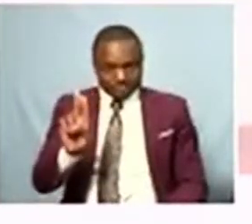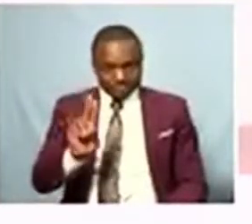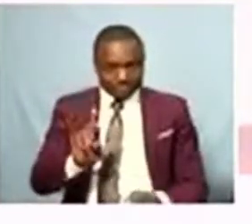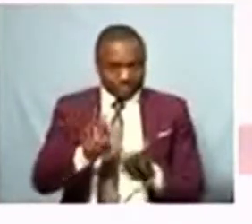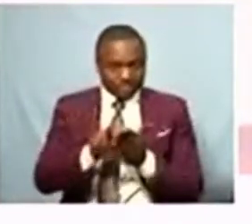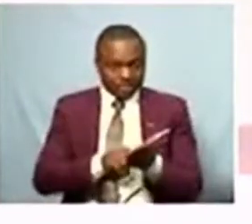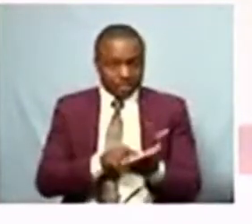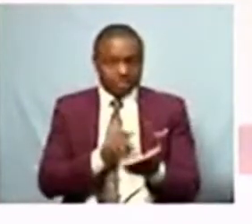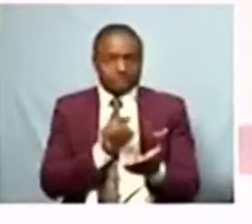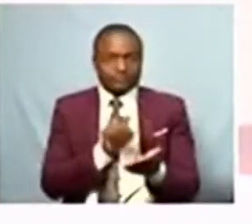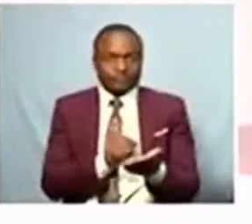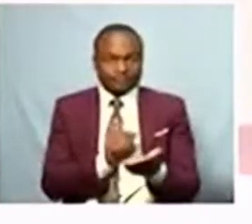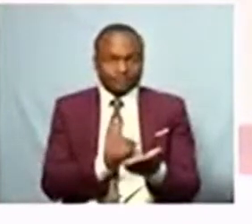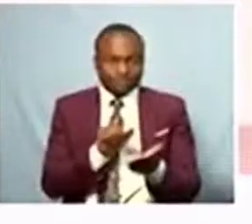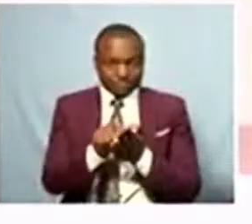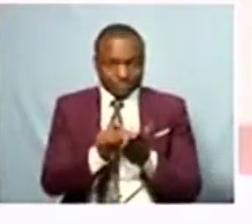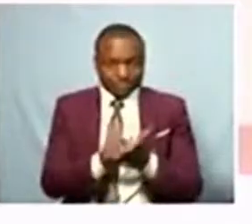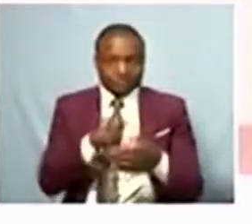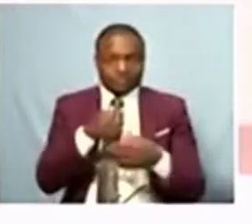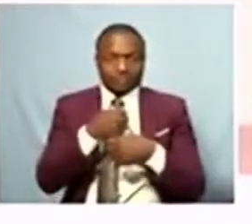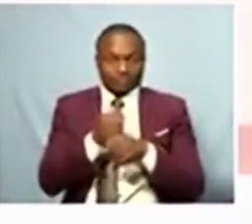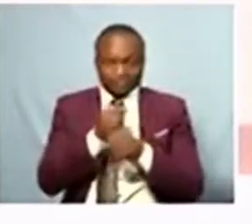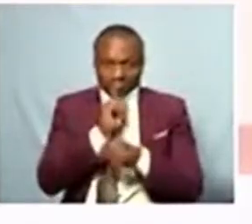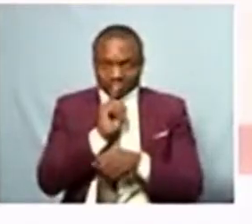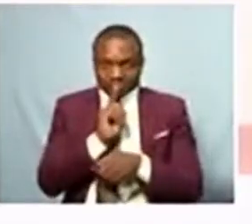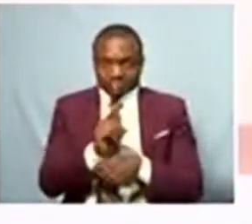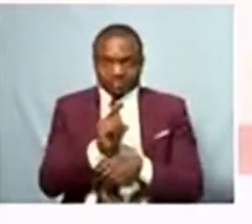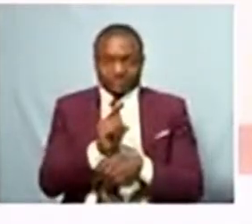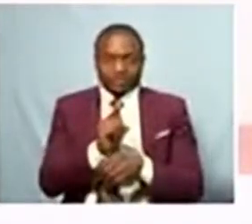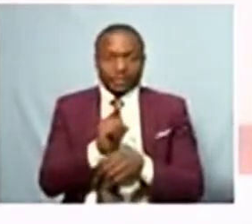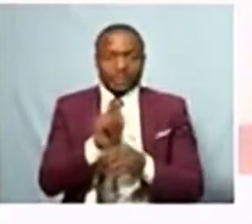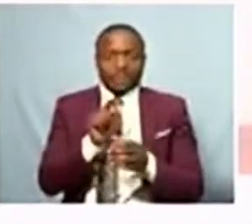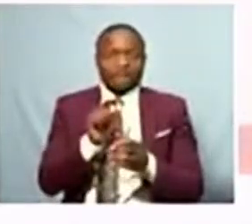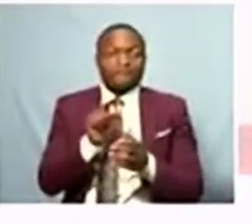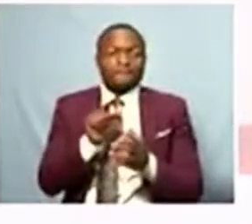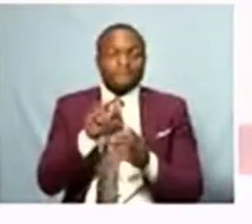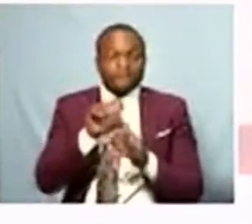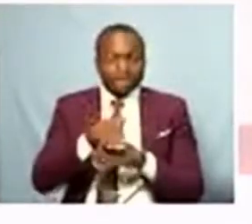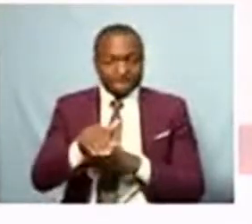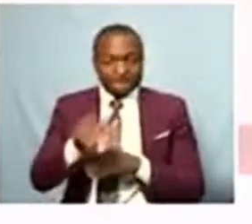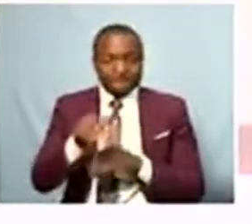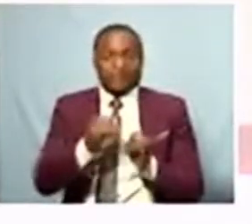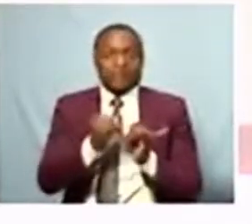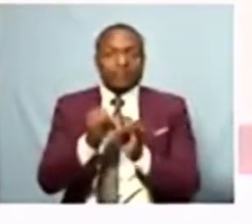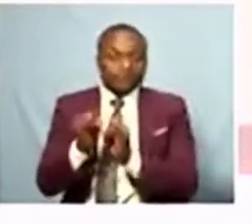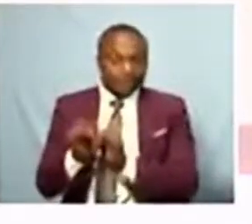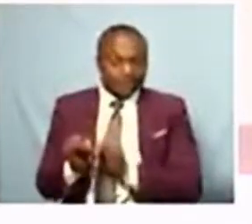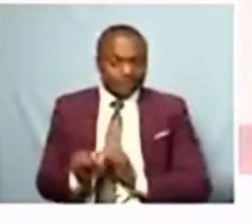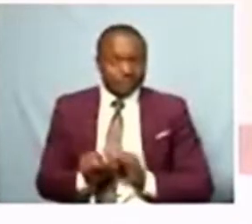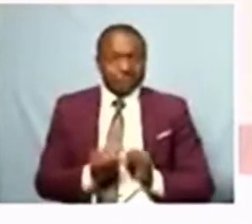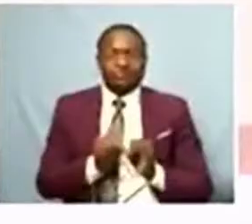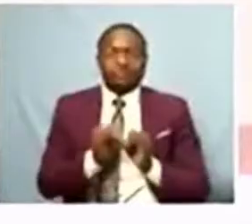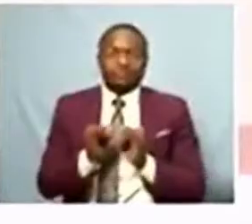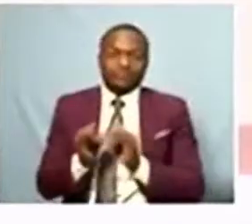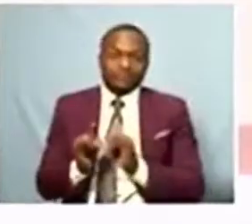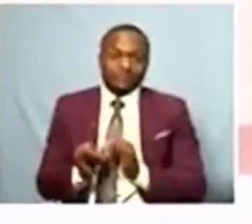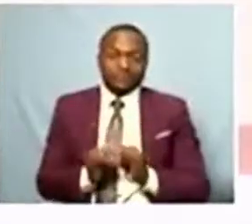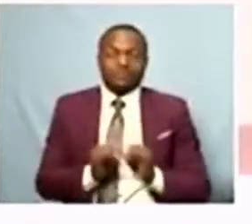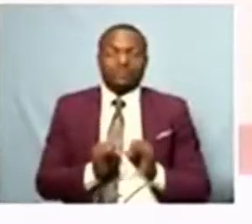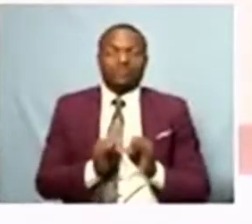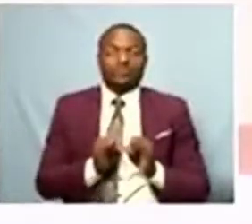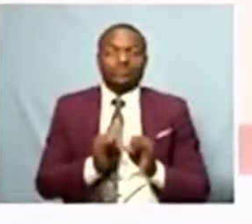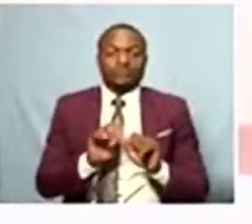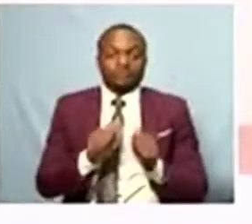of this law, ensuring the legislation is implemented effectively rather